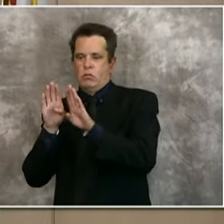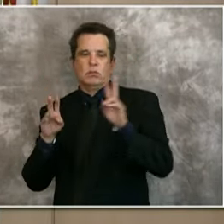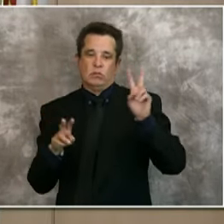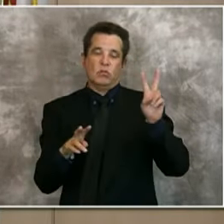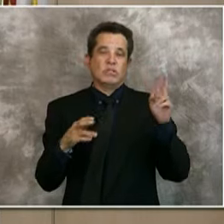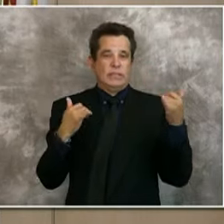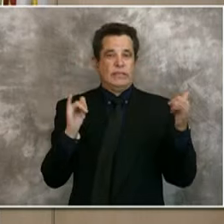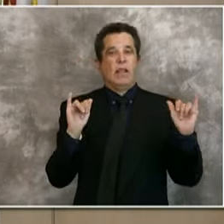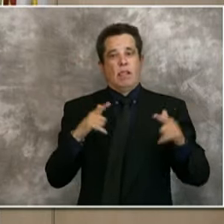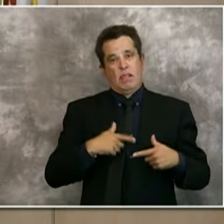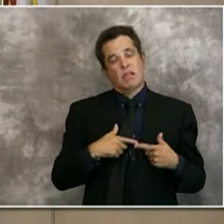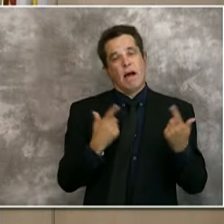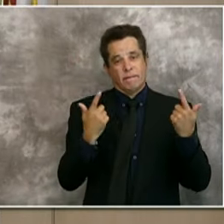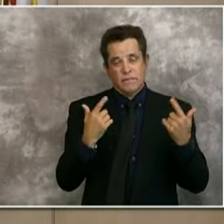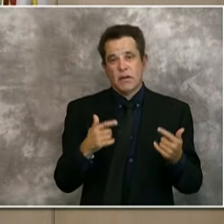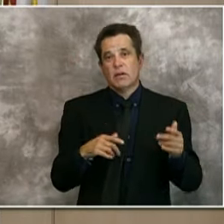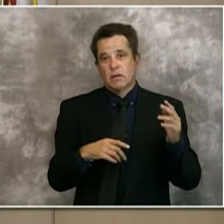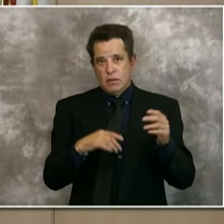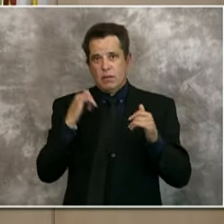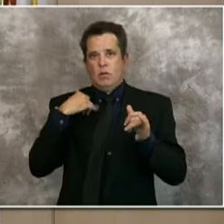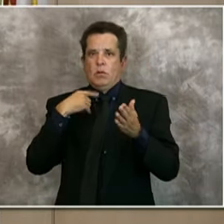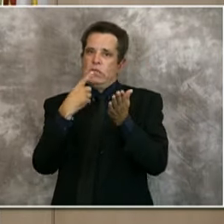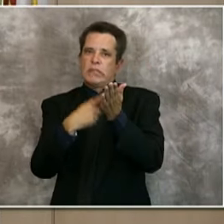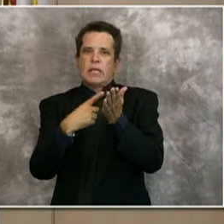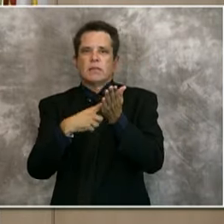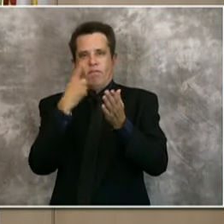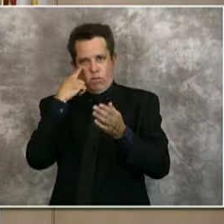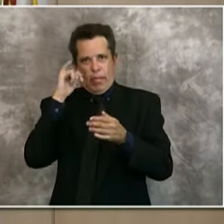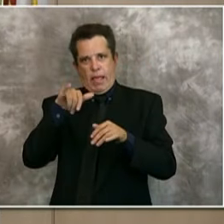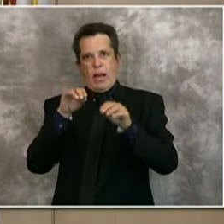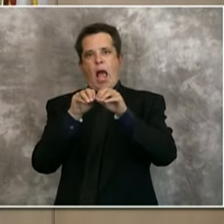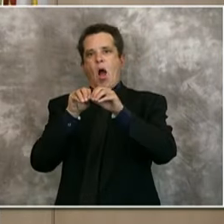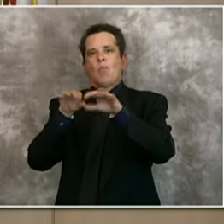Now, in discussions about outbreaks,